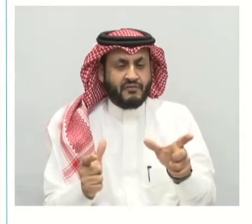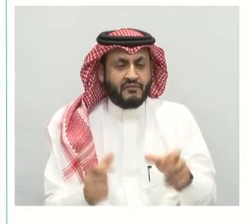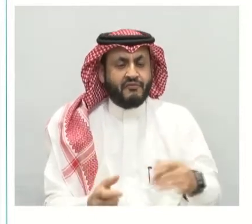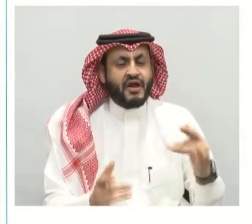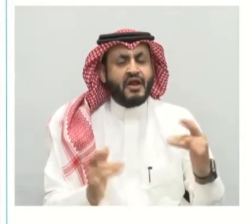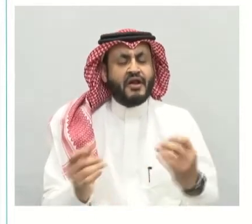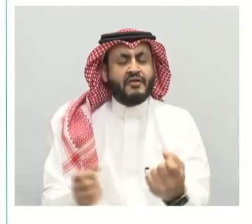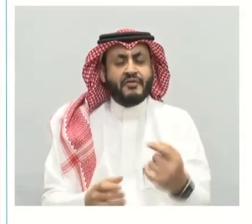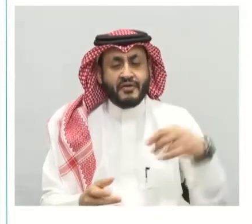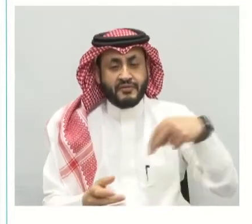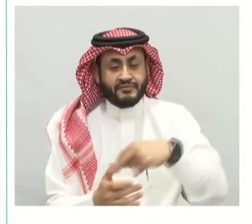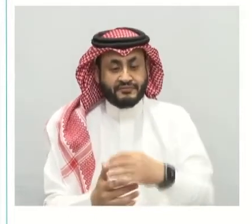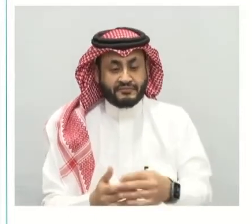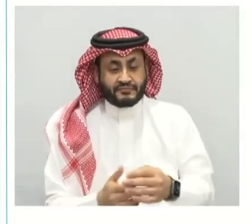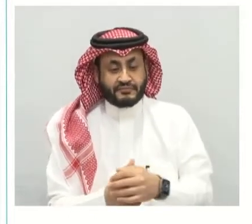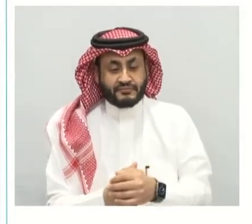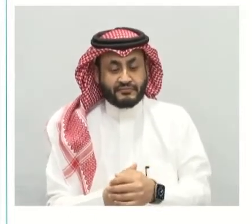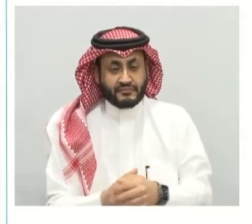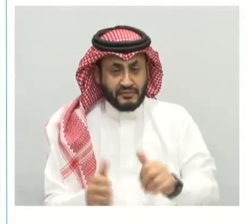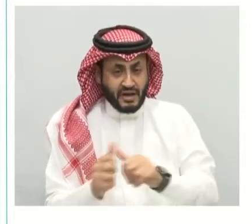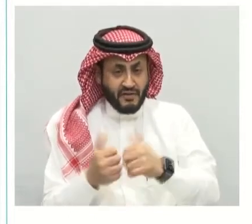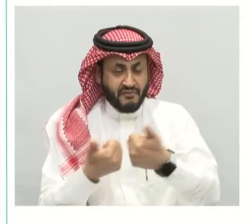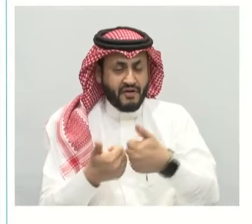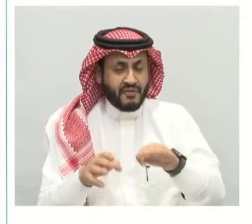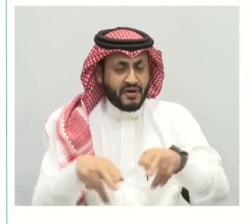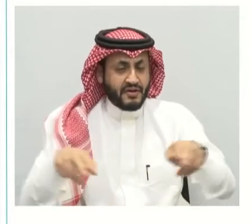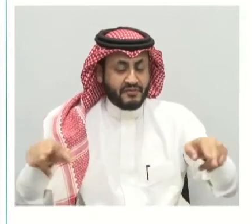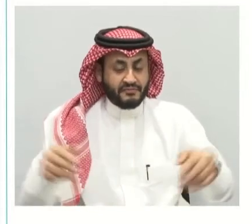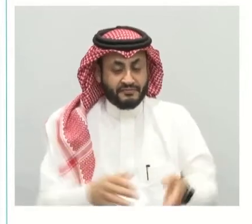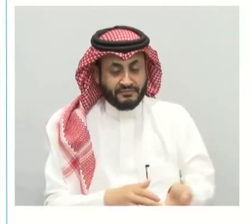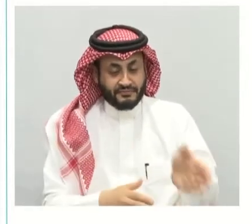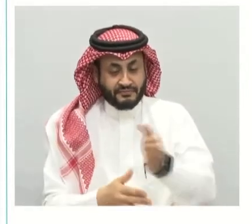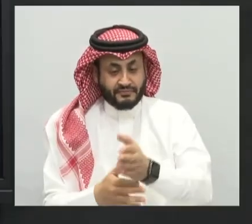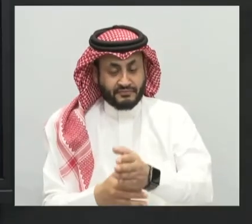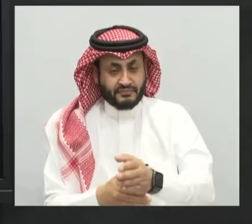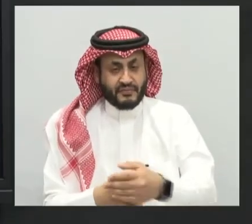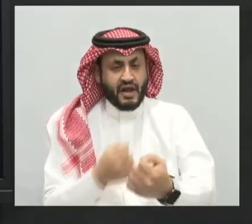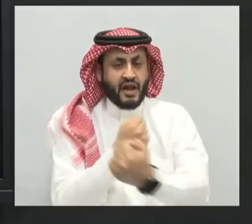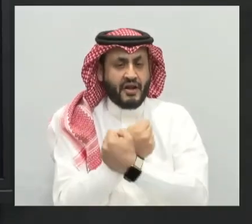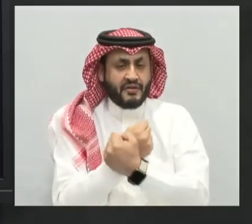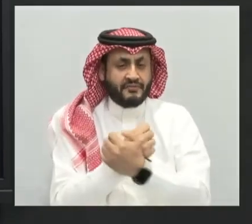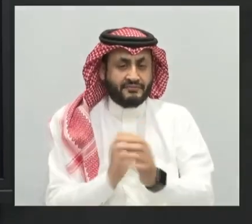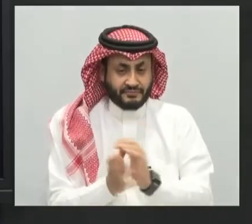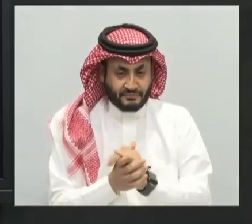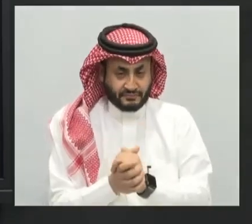tourism, places for family beach holidays, and for cultural